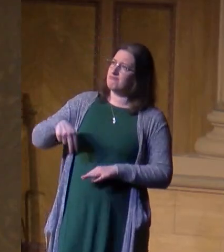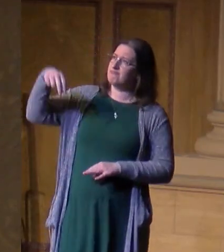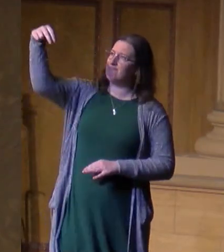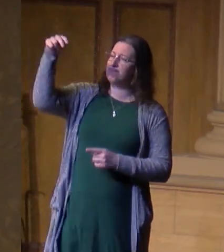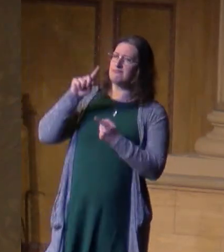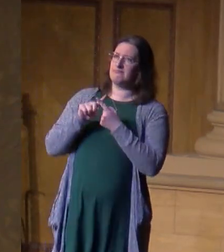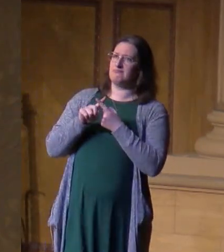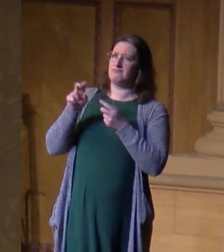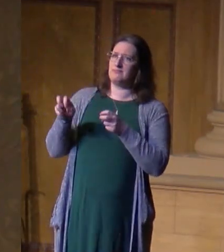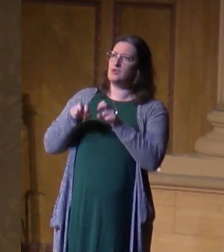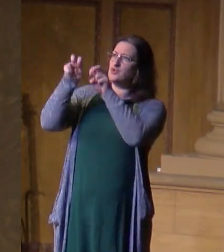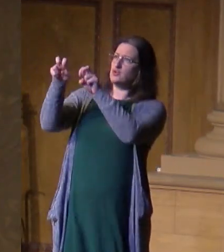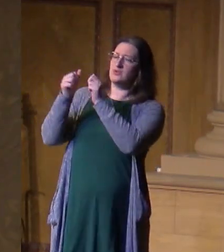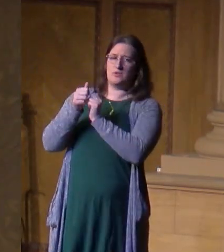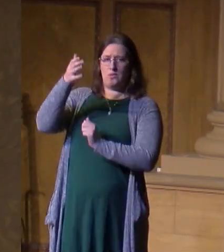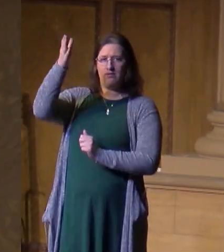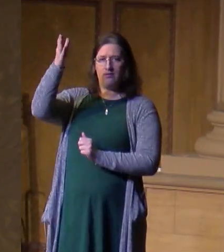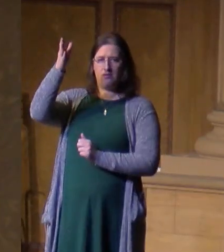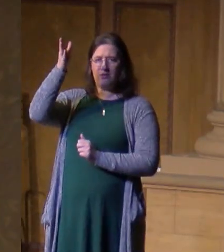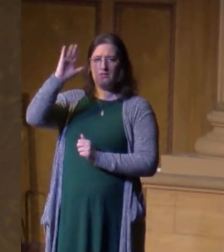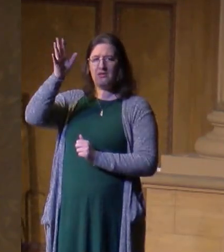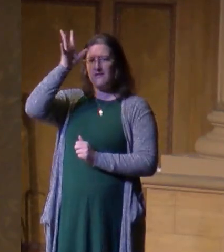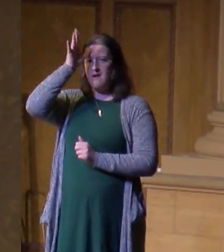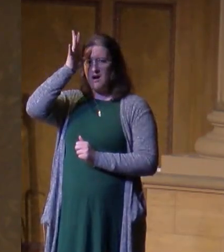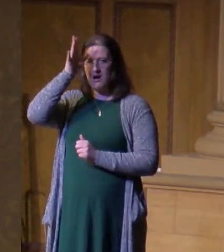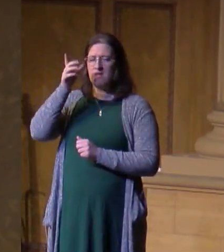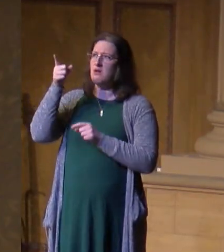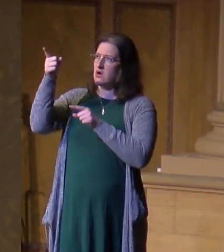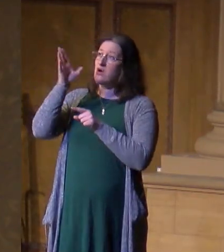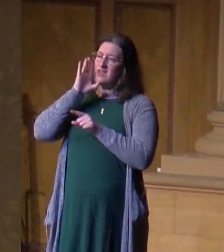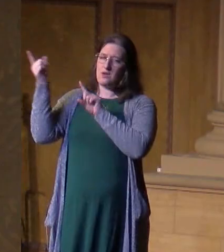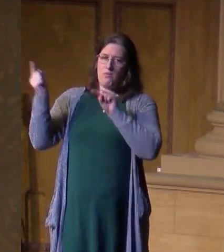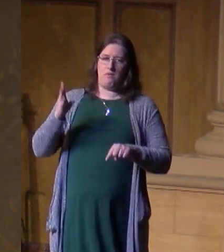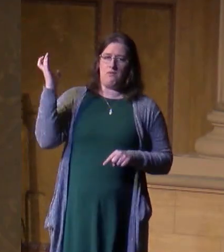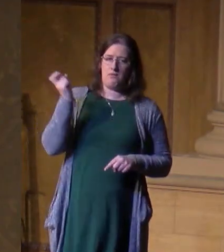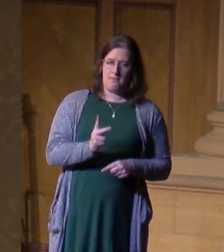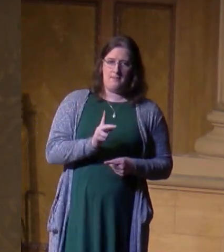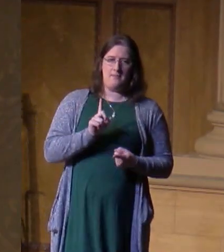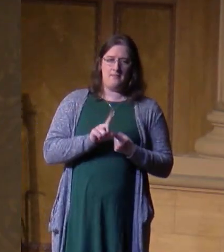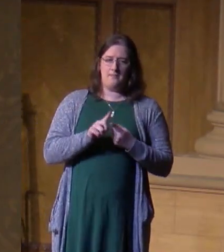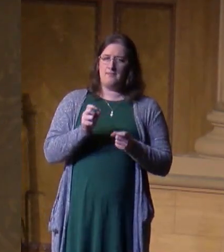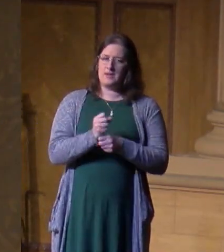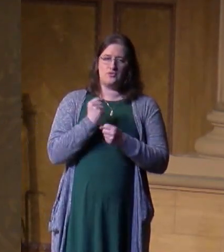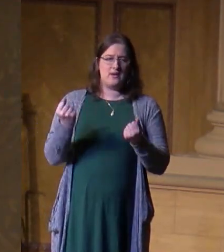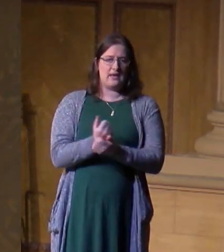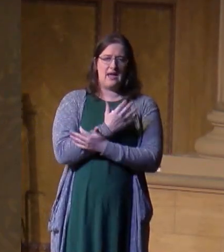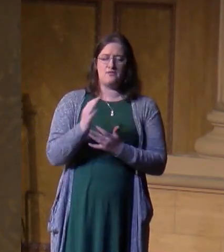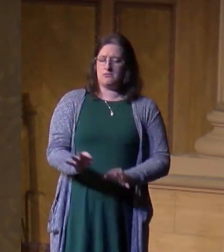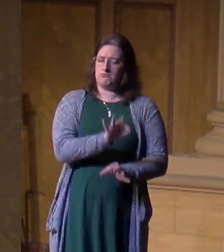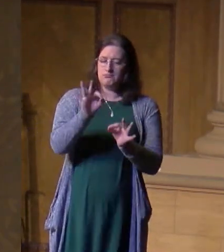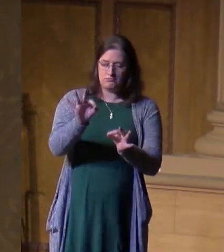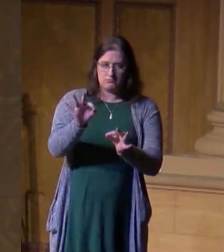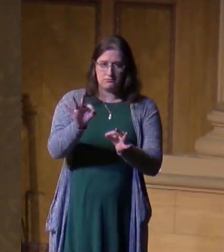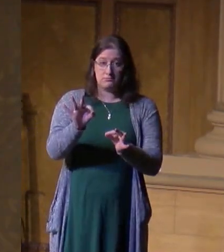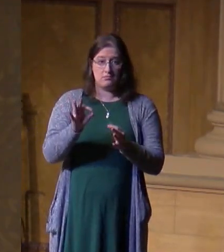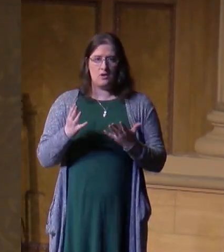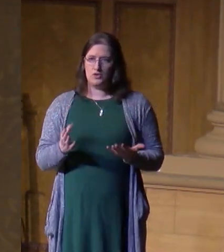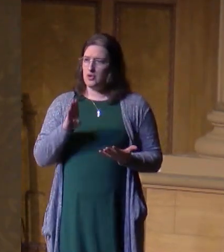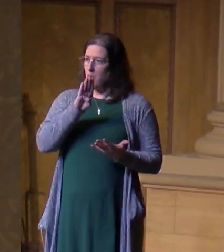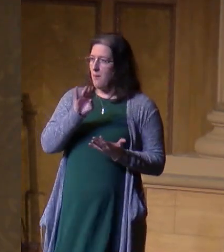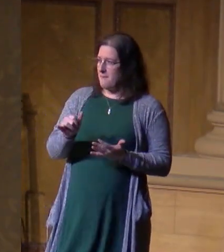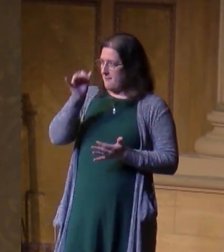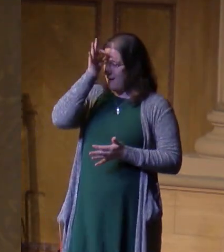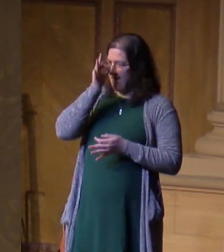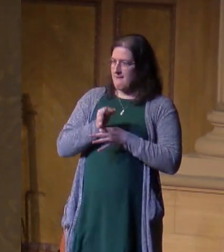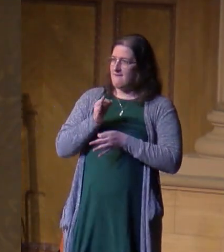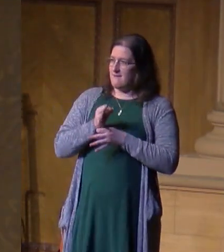fully. And the good news of the gospel is that now, by faith, in that finished work of Jesus, we can be